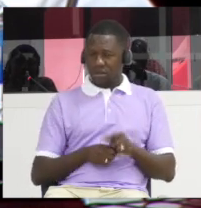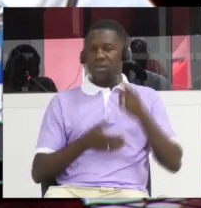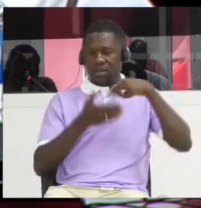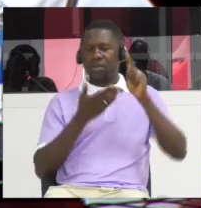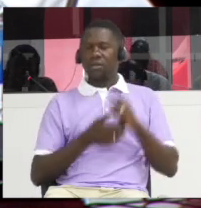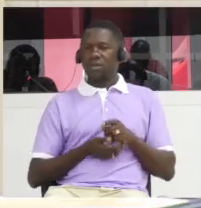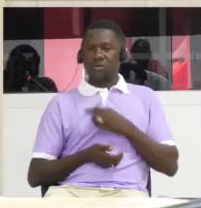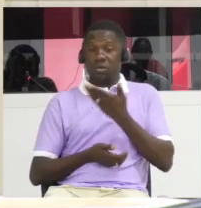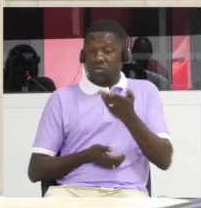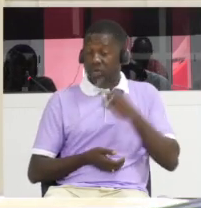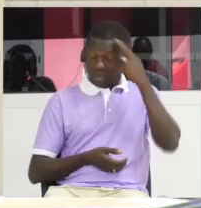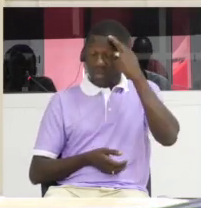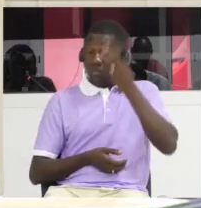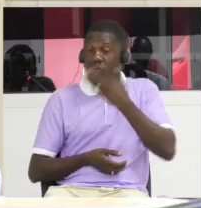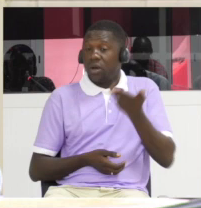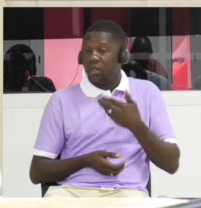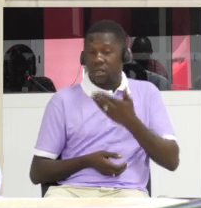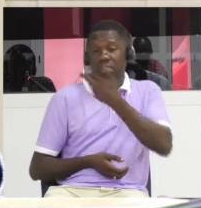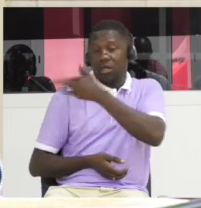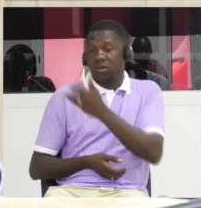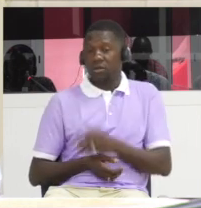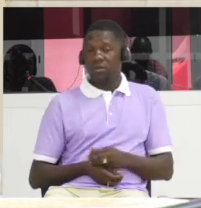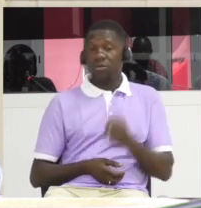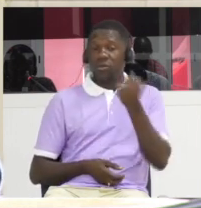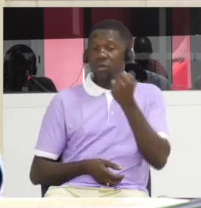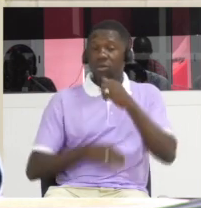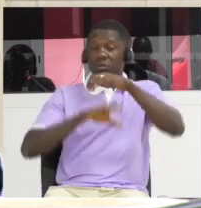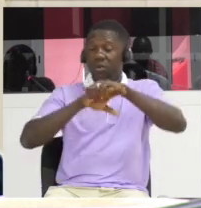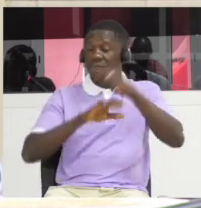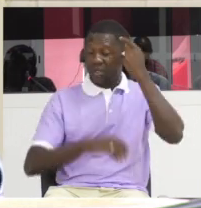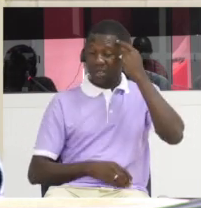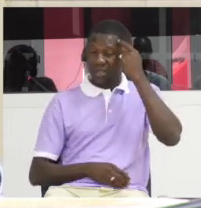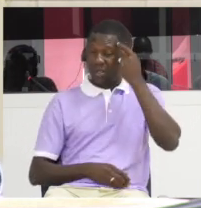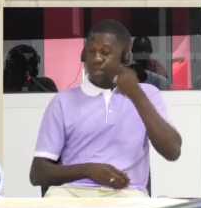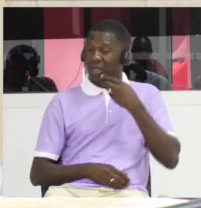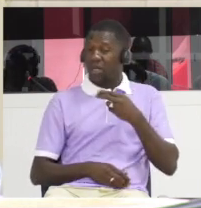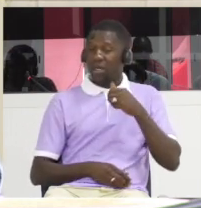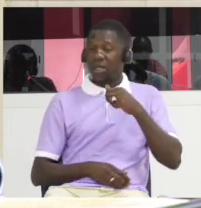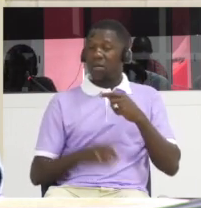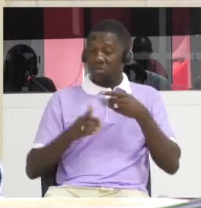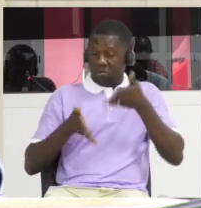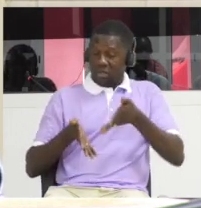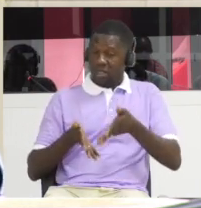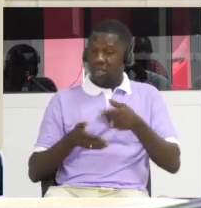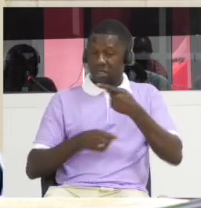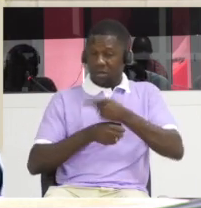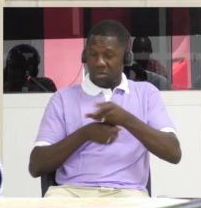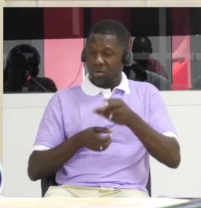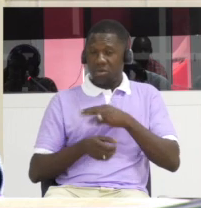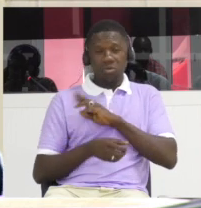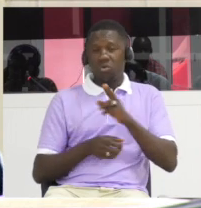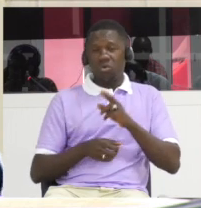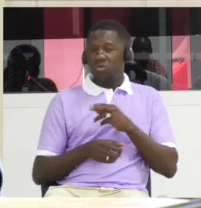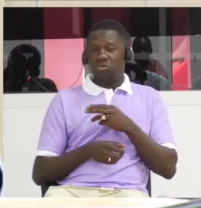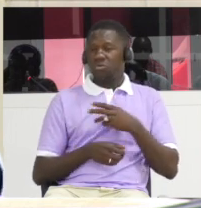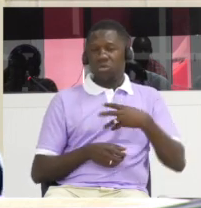correct. That was the reason why they left. Because they thought that their role was no longer, their presence was no